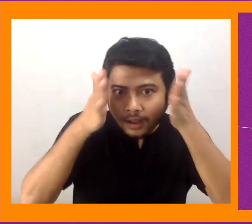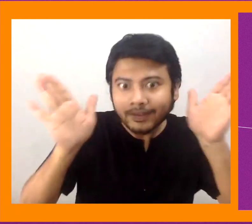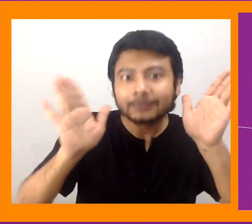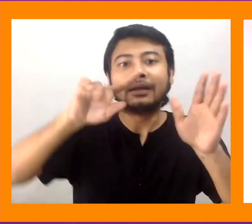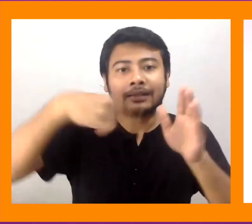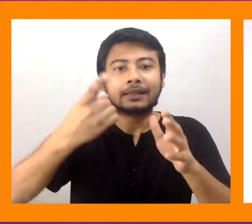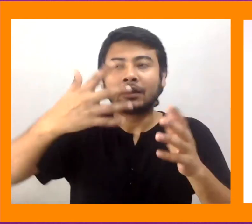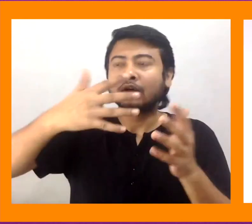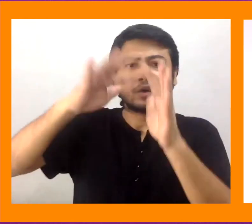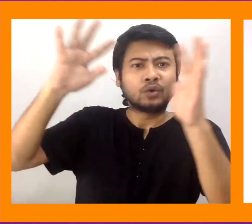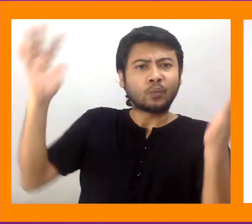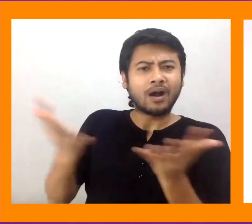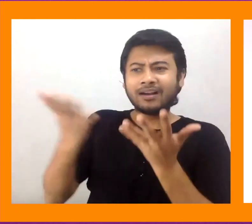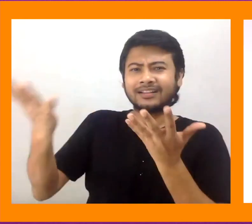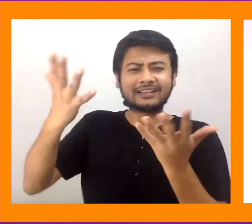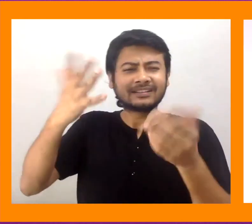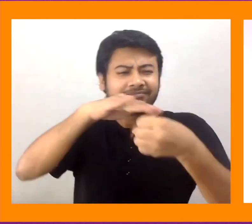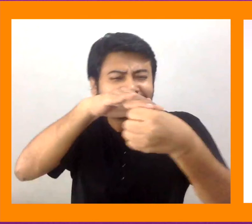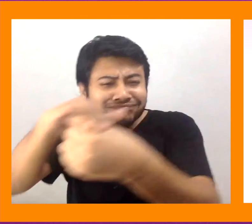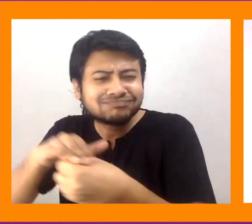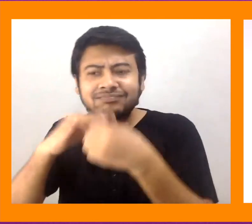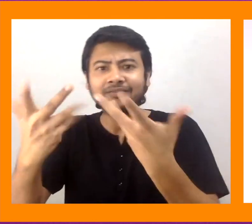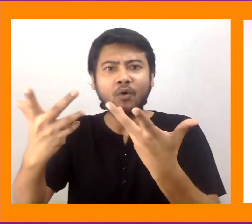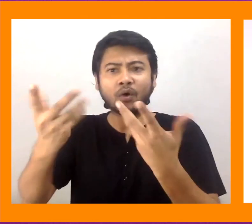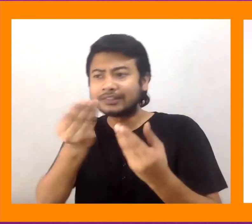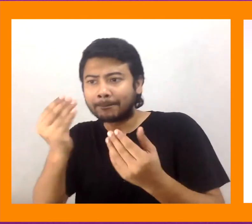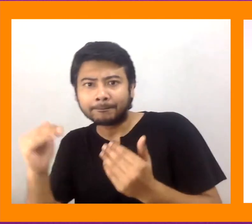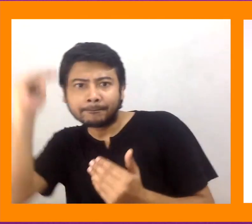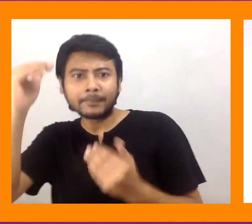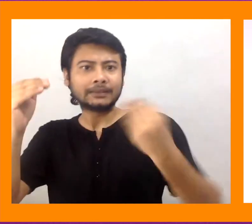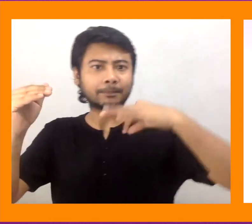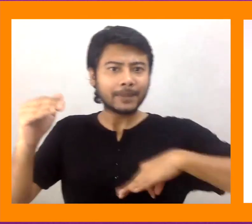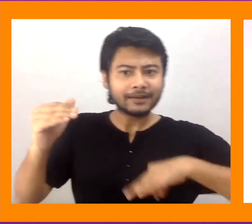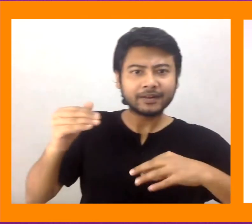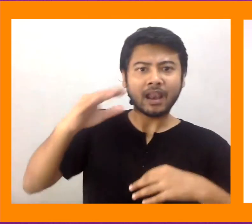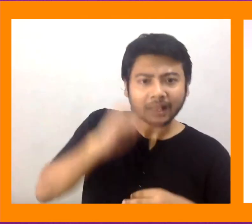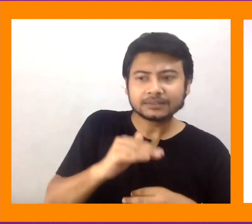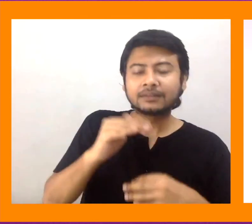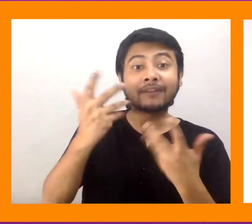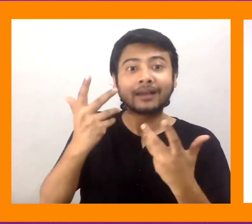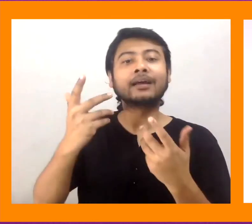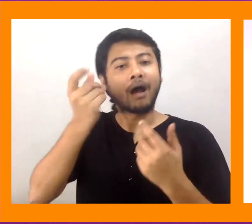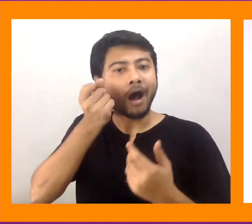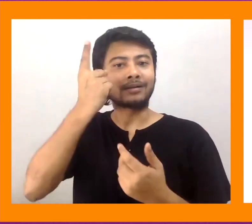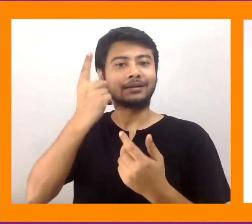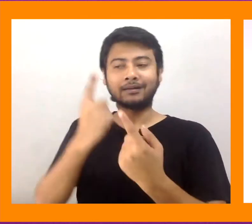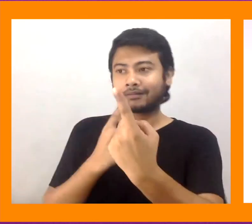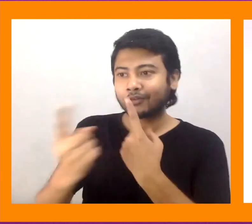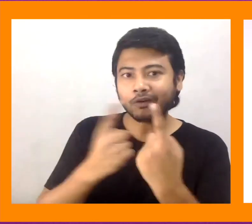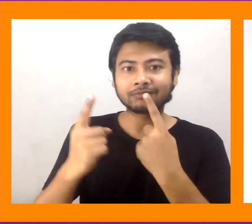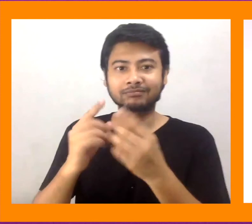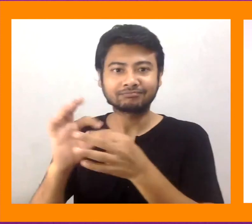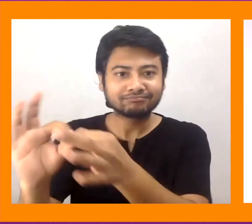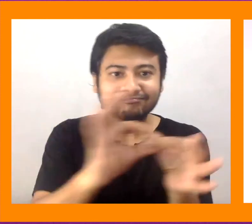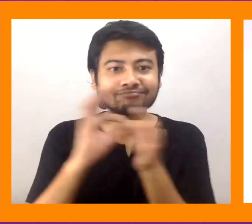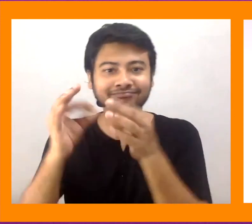us. It helps us understand each other better and to talk to each other in a better, more considerate,